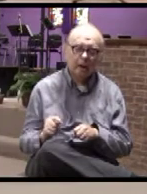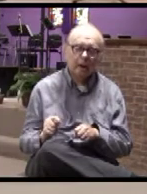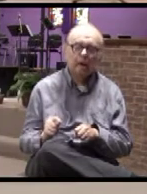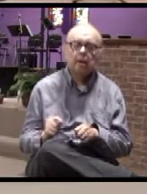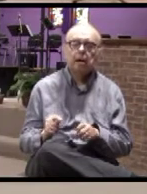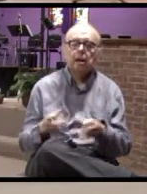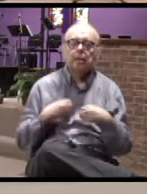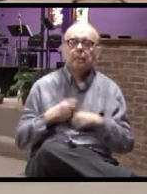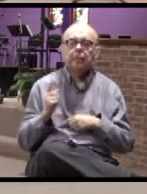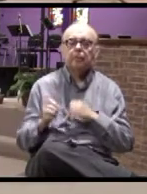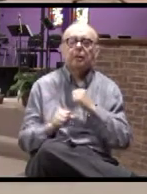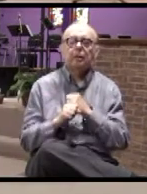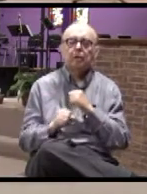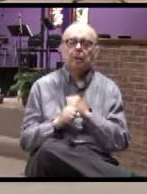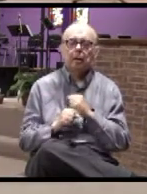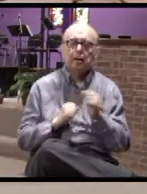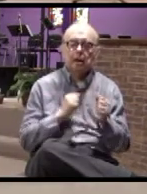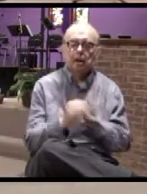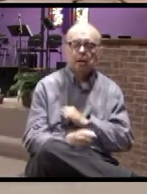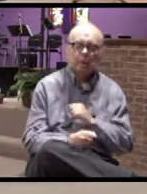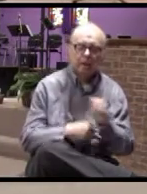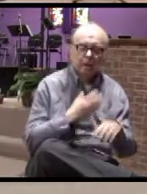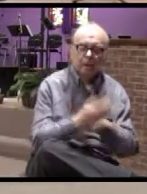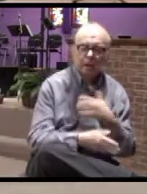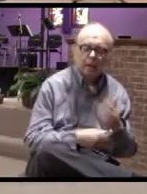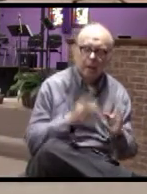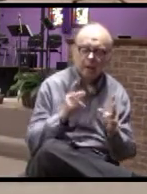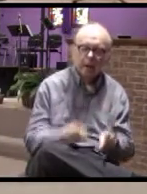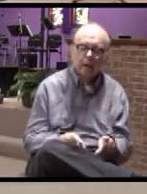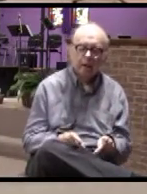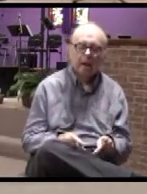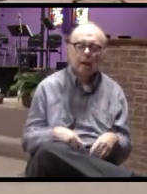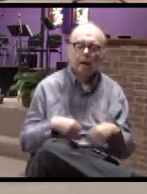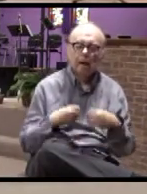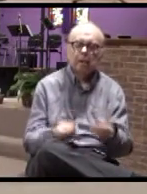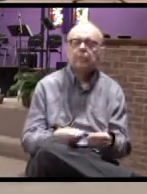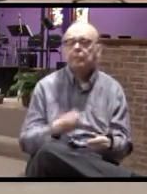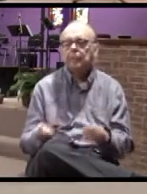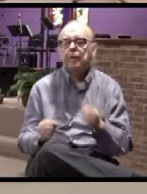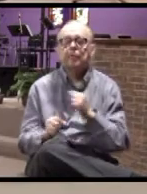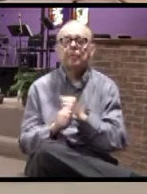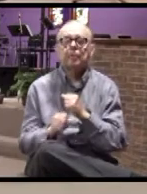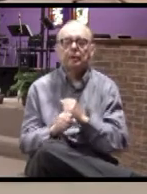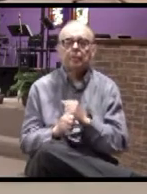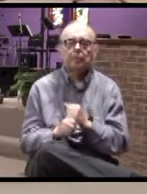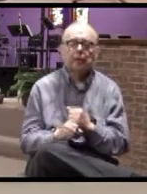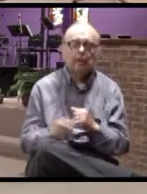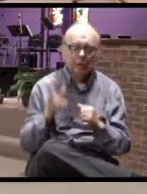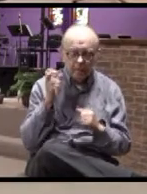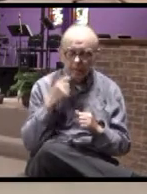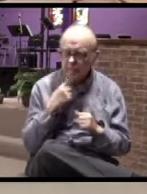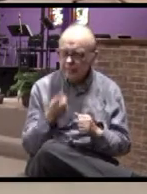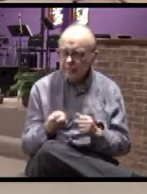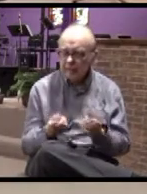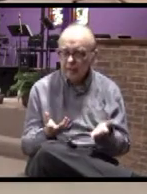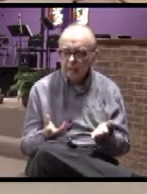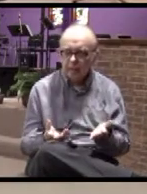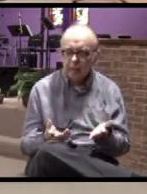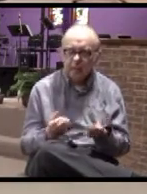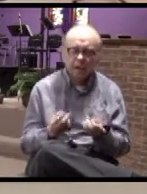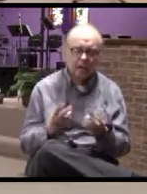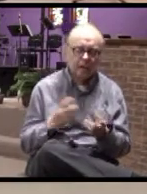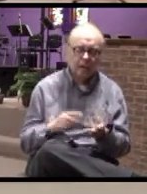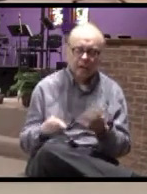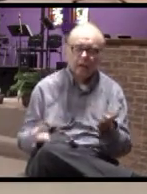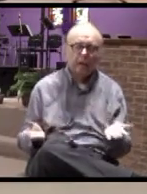commercial, followed by the next candidate that gives me the other commercial. And listen to what they say.